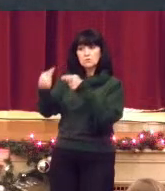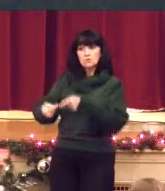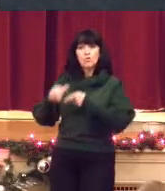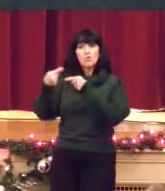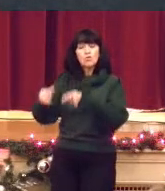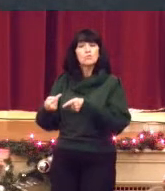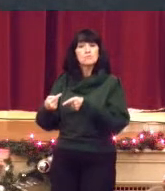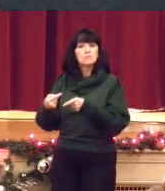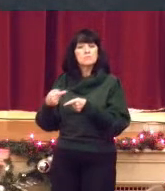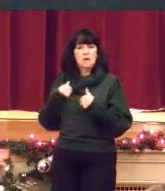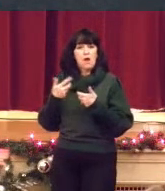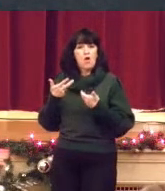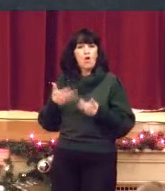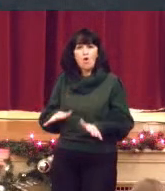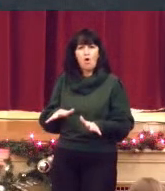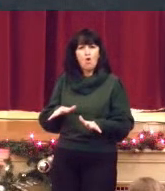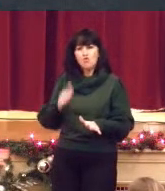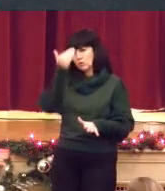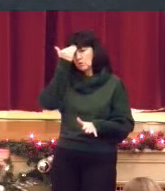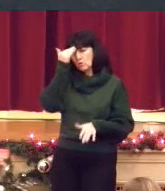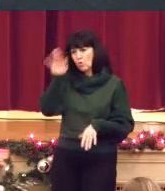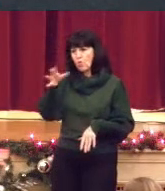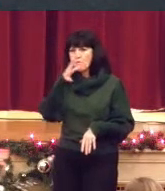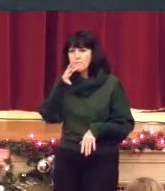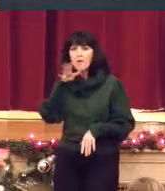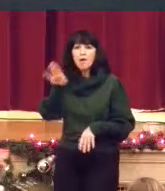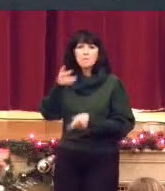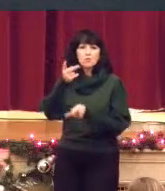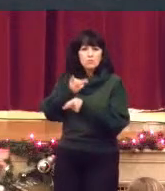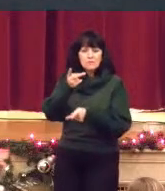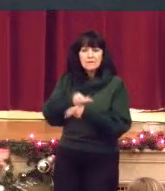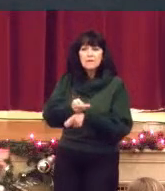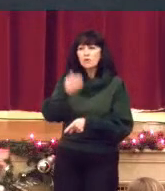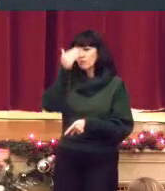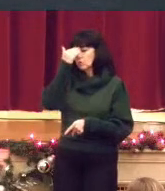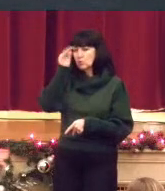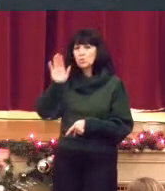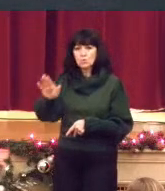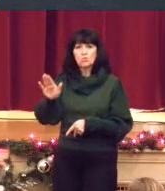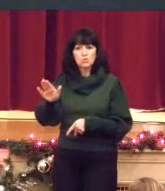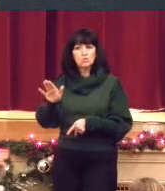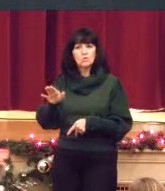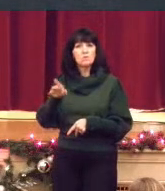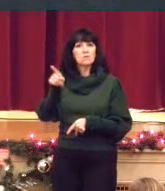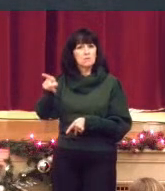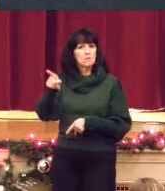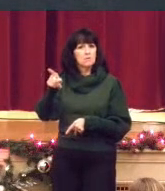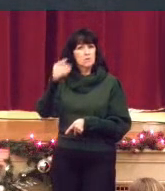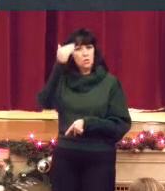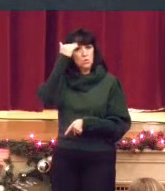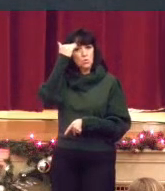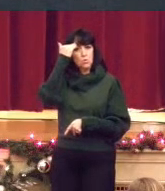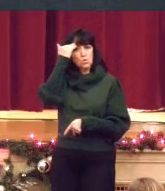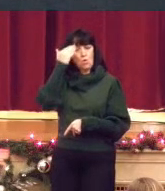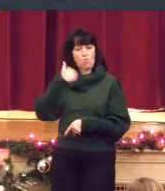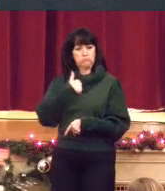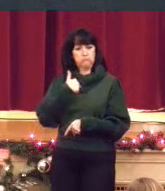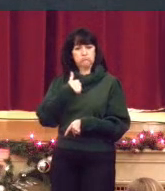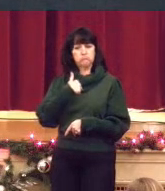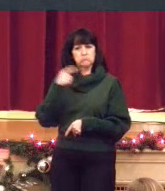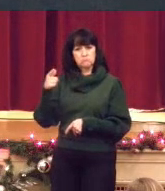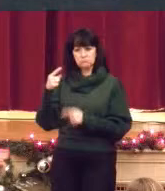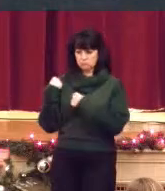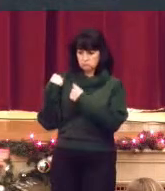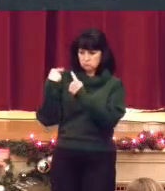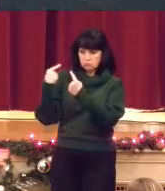so that and they have a better level of trust with me to be able to be more comfortable to say, what can we do as a team? Because